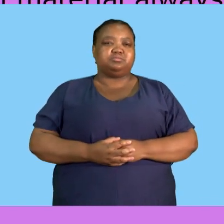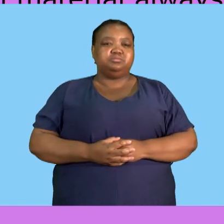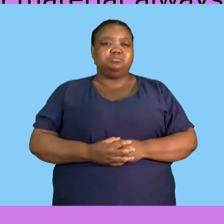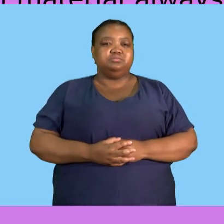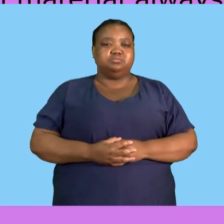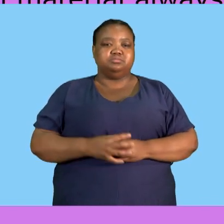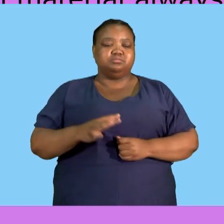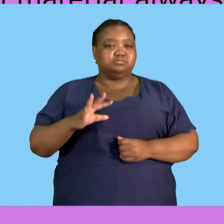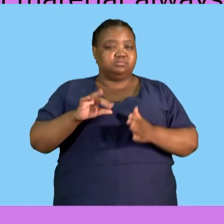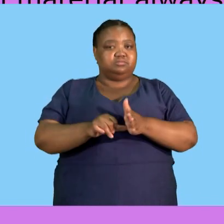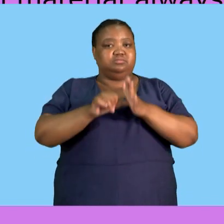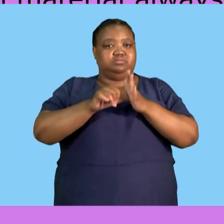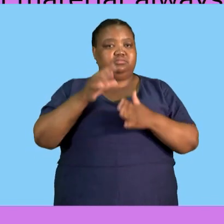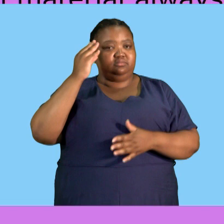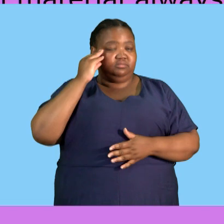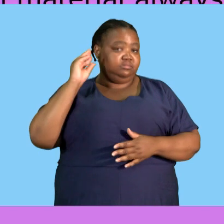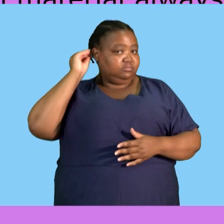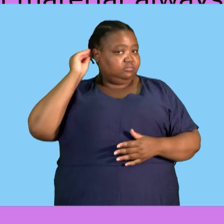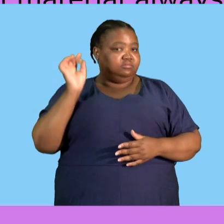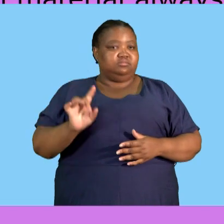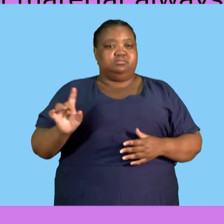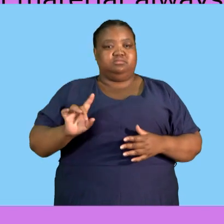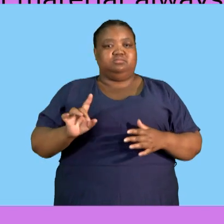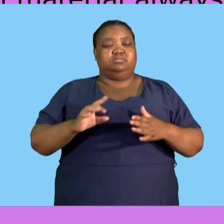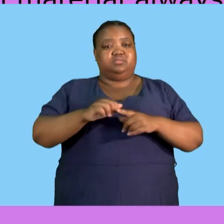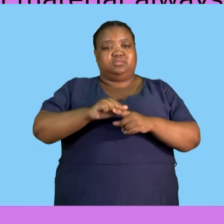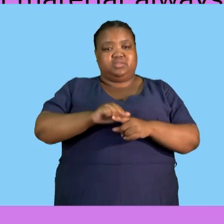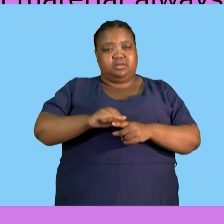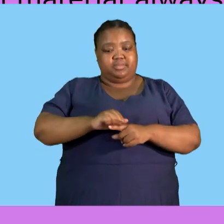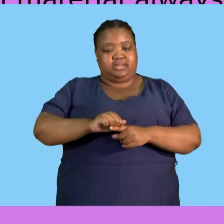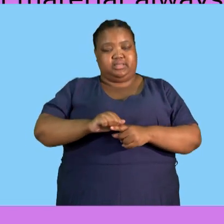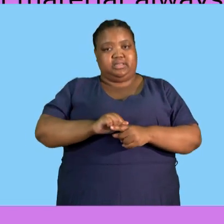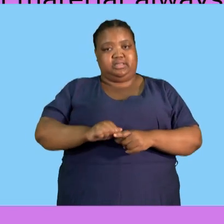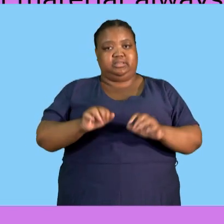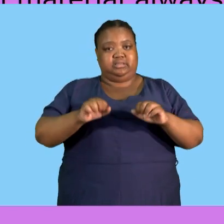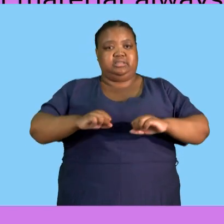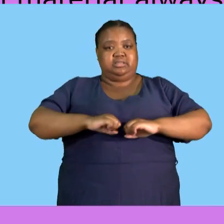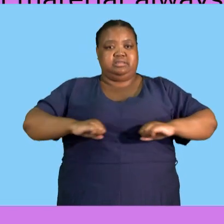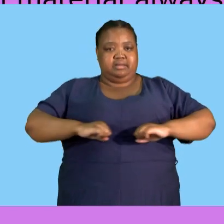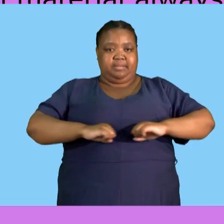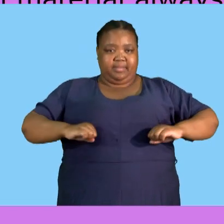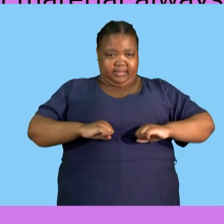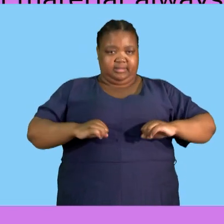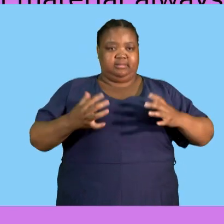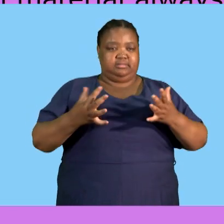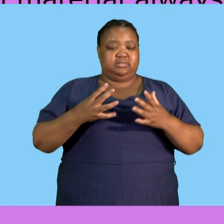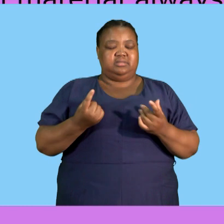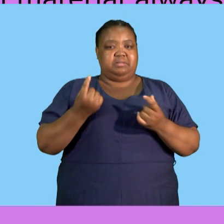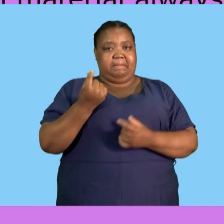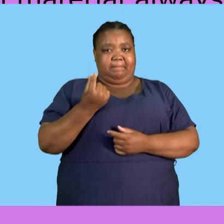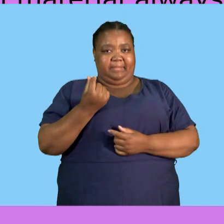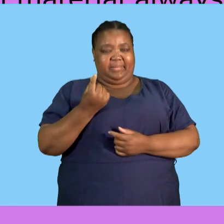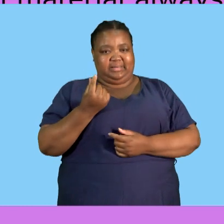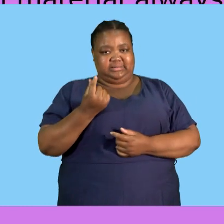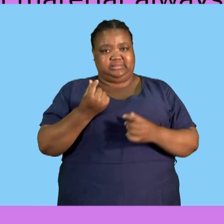material, always keep the following in mind: practicality, the optimal use of space, and the